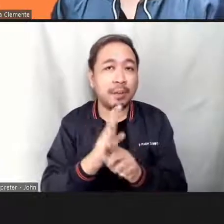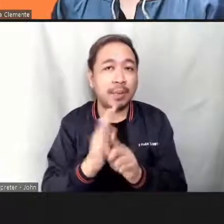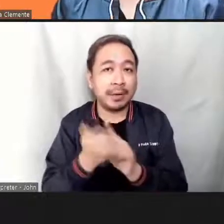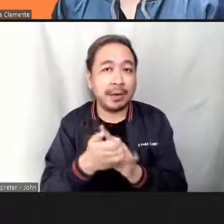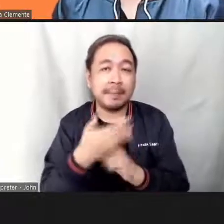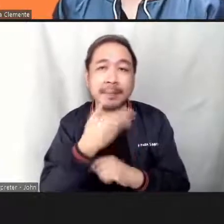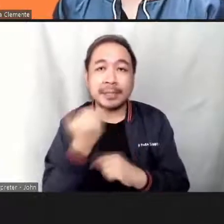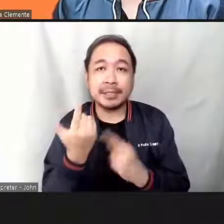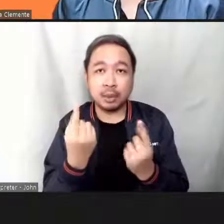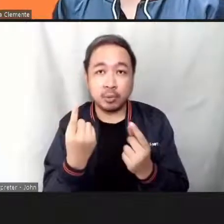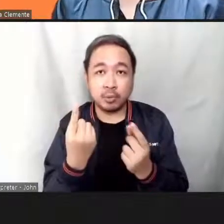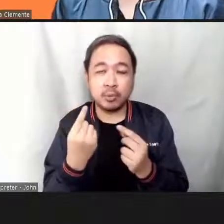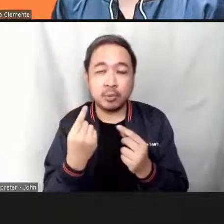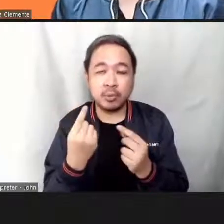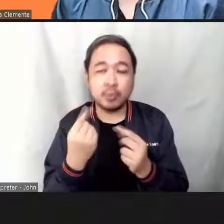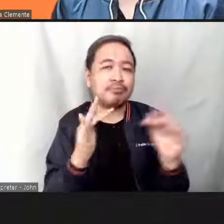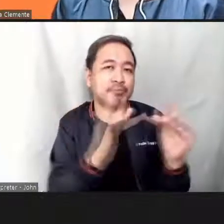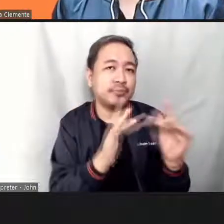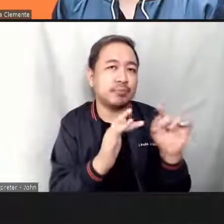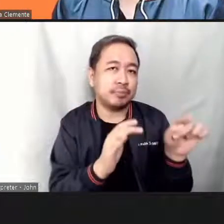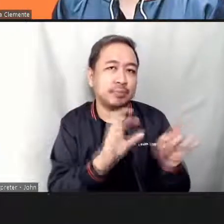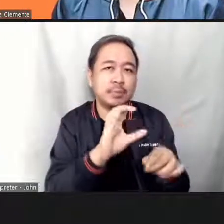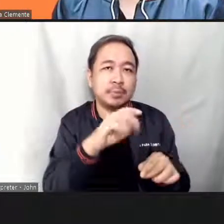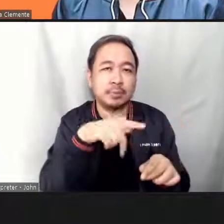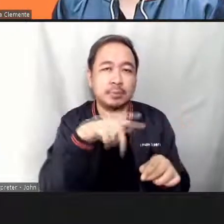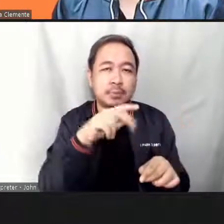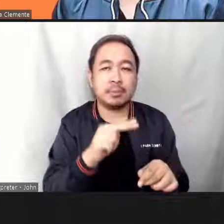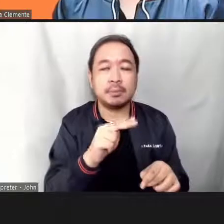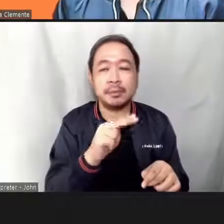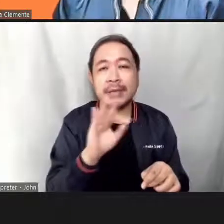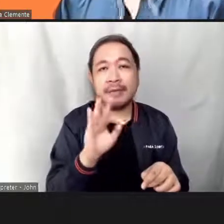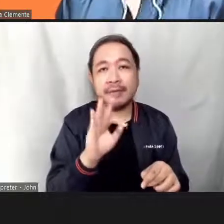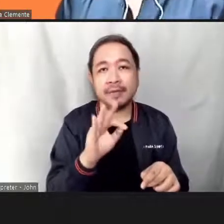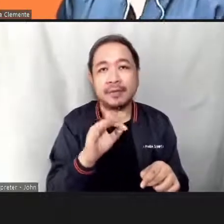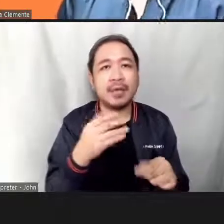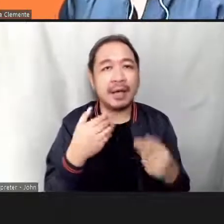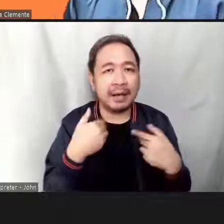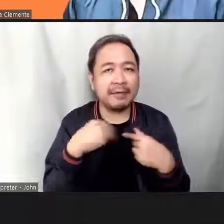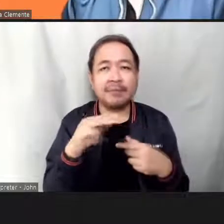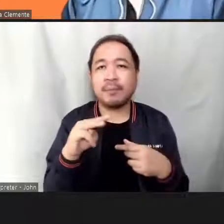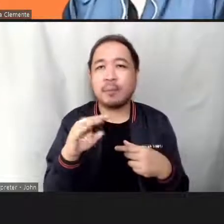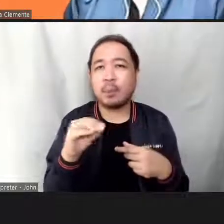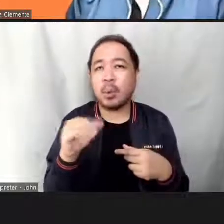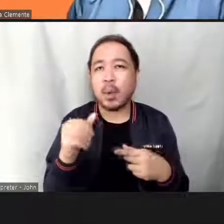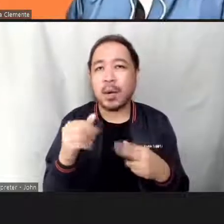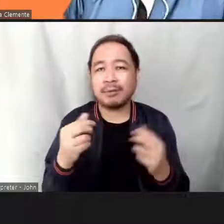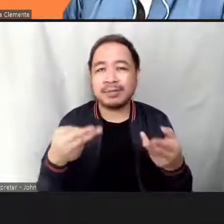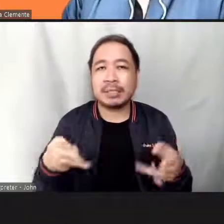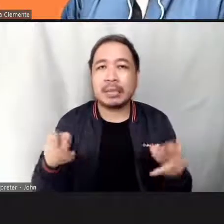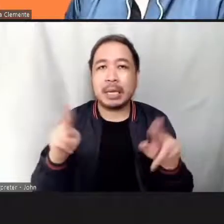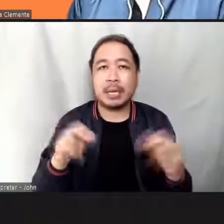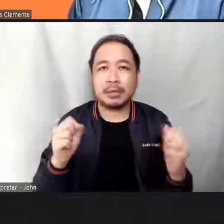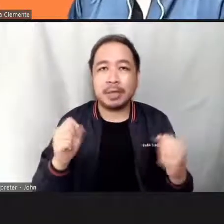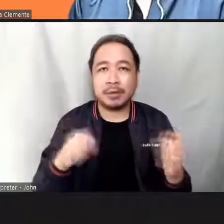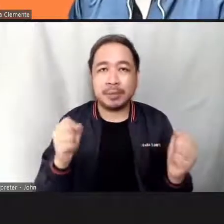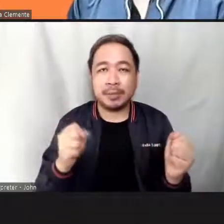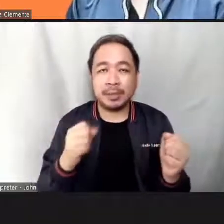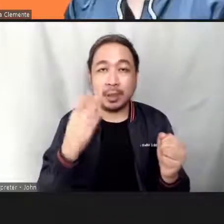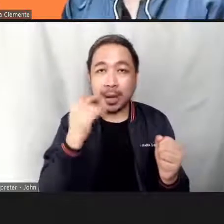coordinate with the Child Protection Network. So, there will always be a memorandum of agreement because it will state the